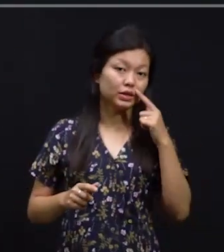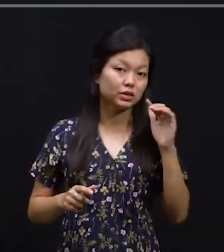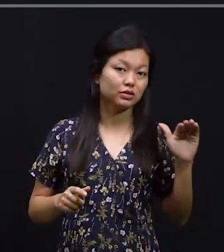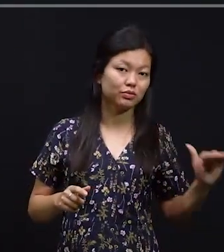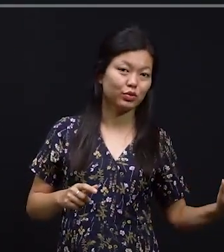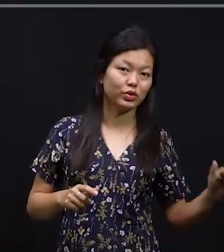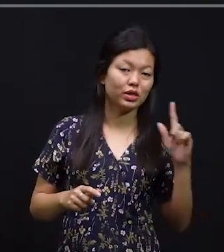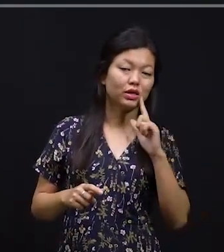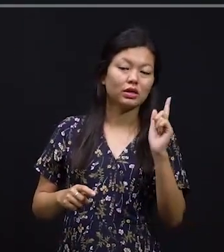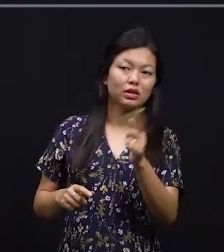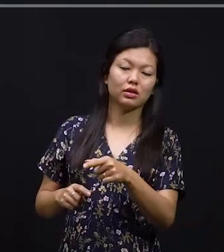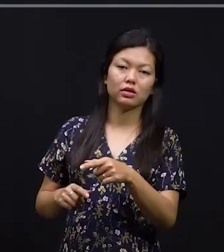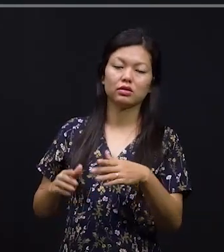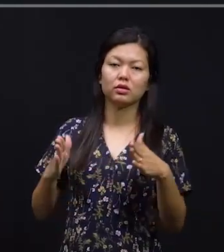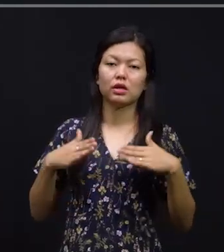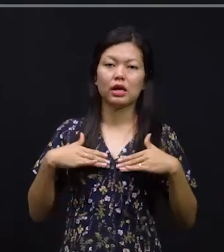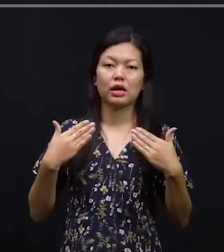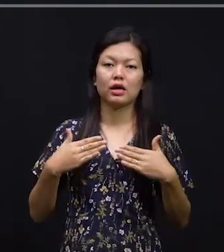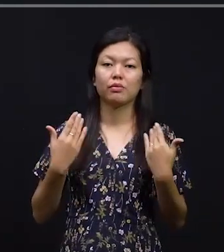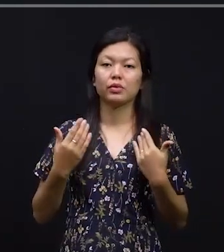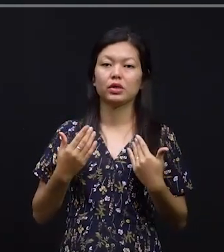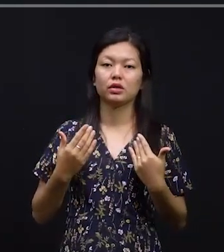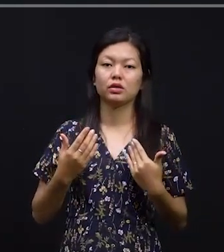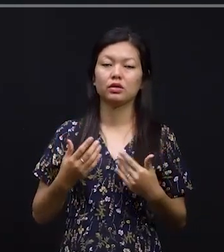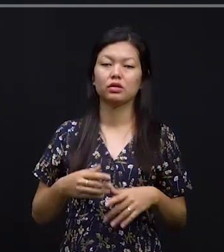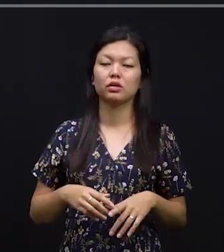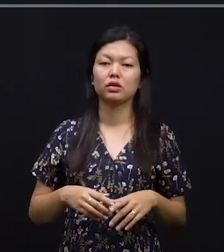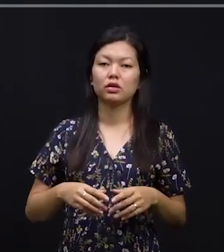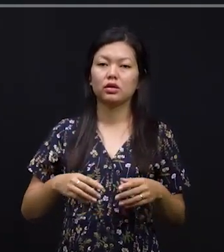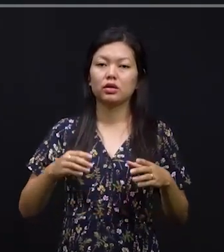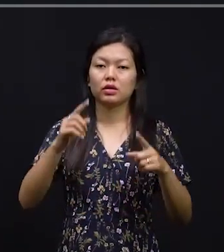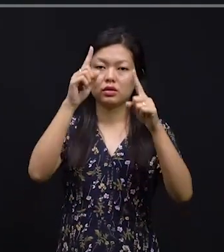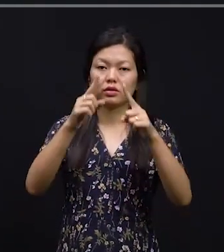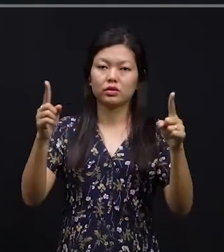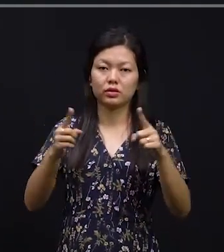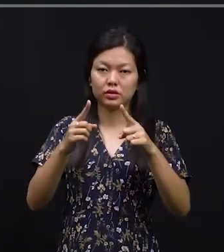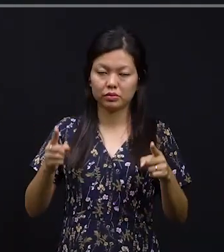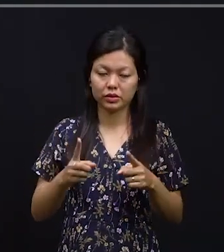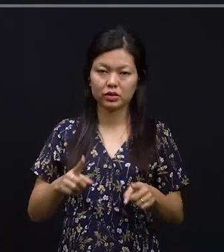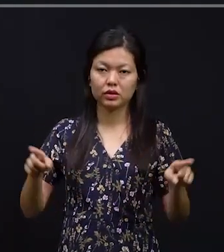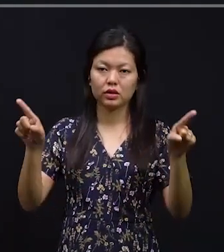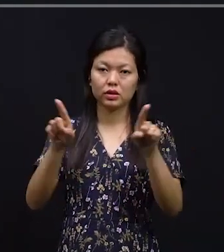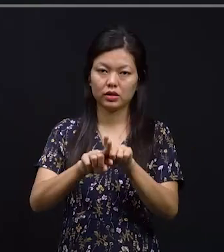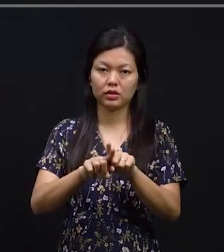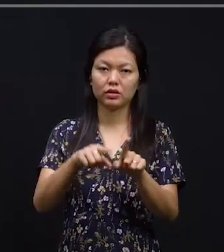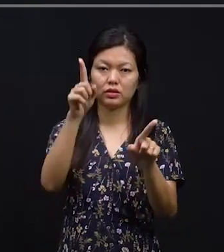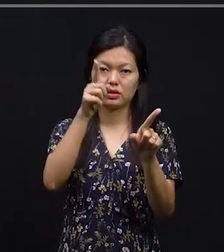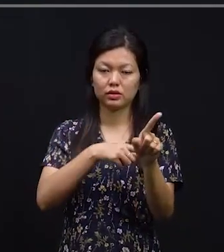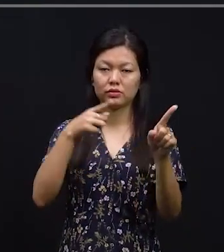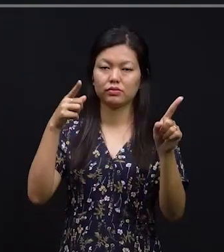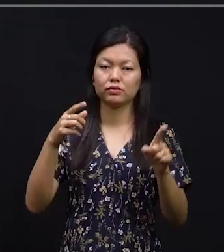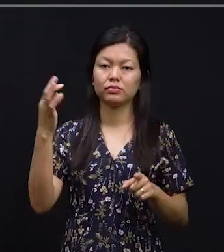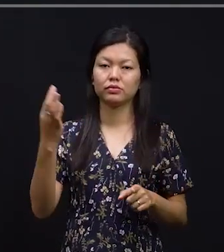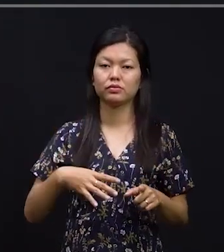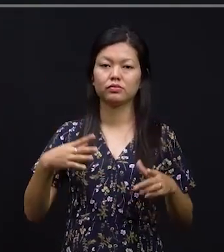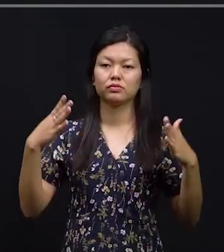and New Year is nothing to be happy about, according to Mr. Scrooge, who was a very rich man. And the uncle told